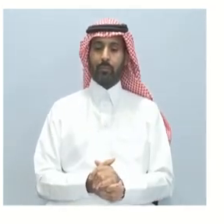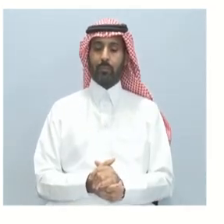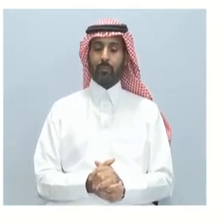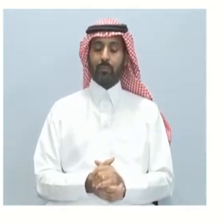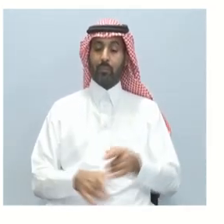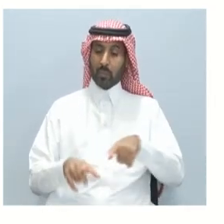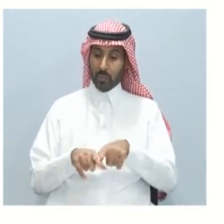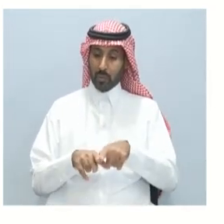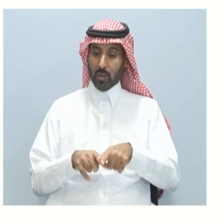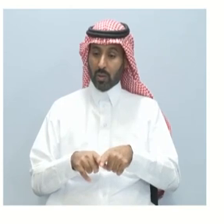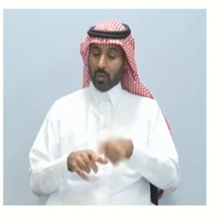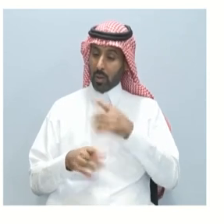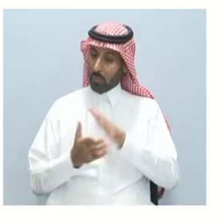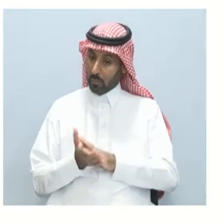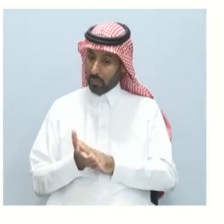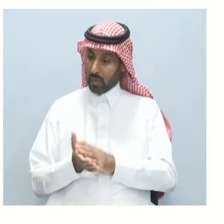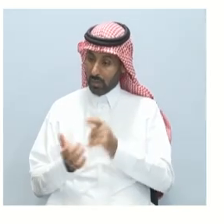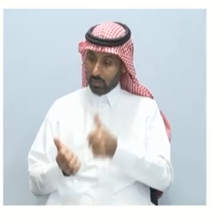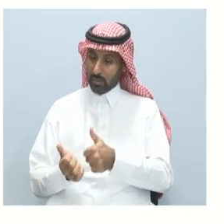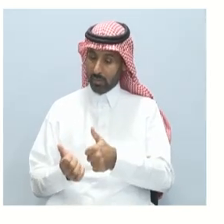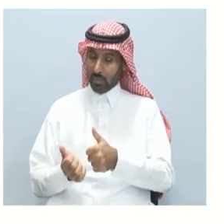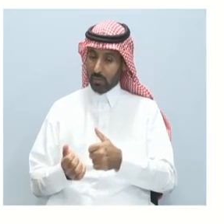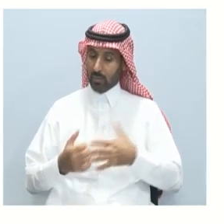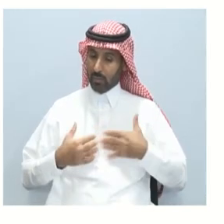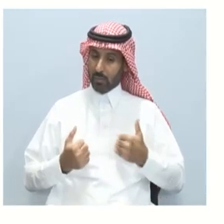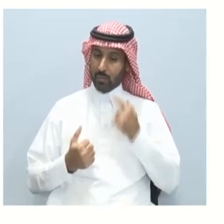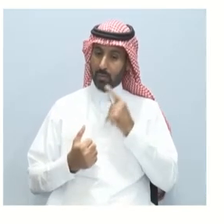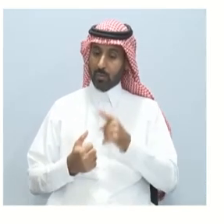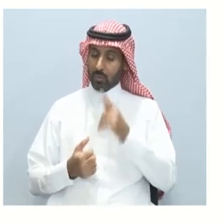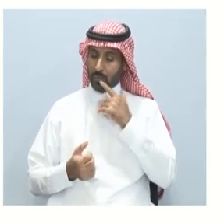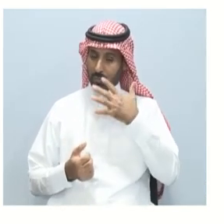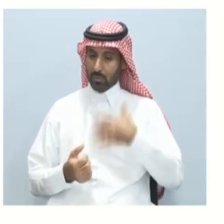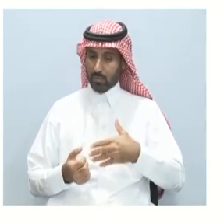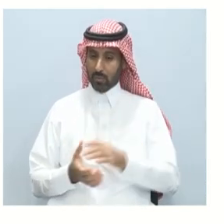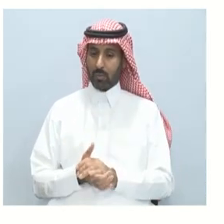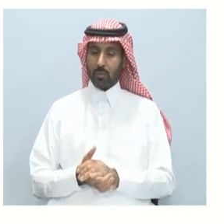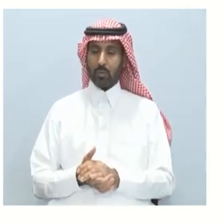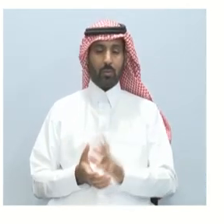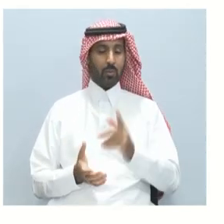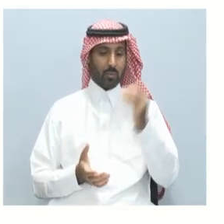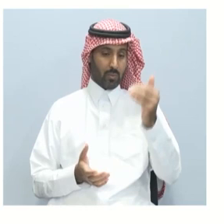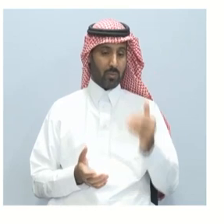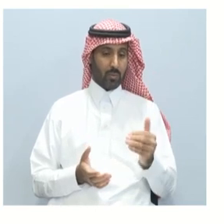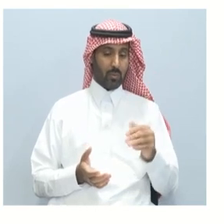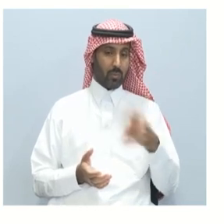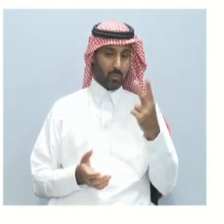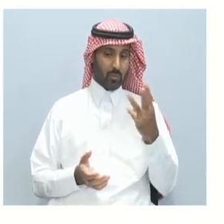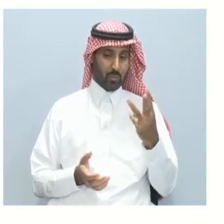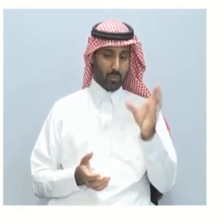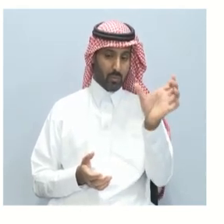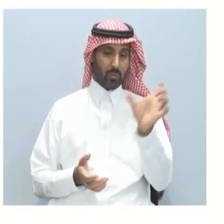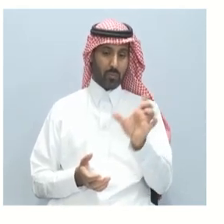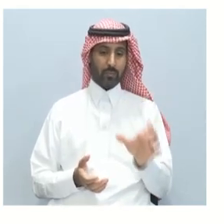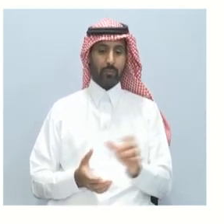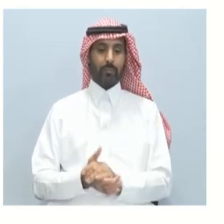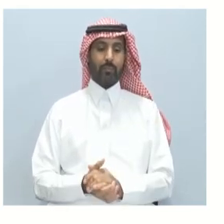They complimented each other, fully appreciated each other. So we have here, these are just three notes that we have